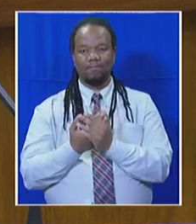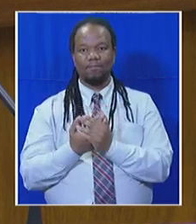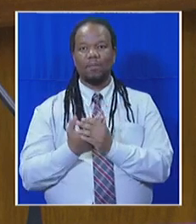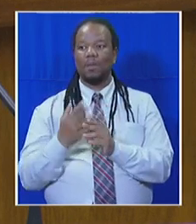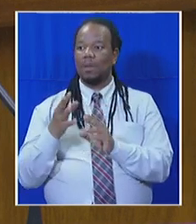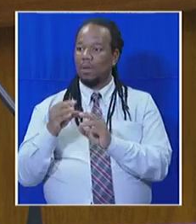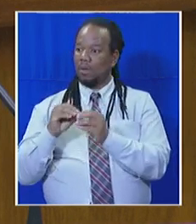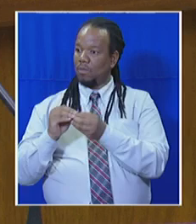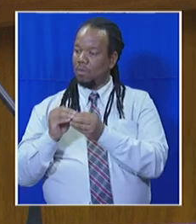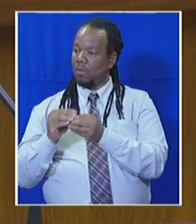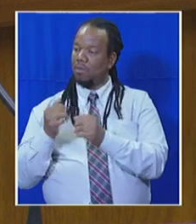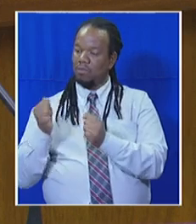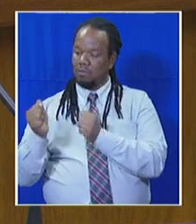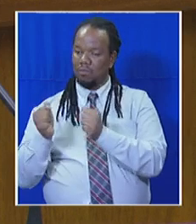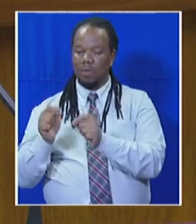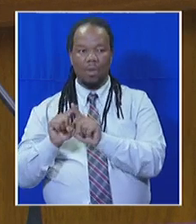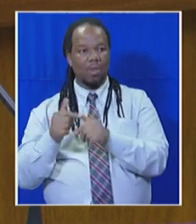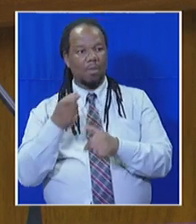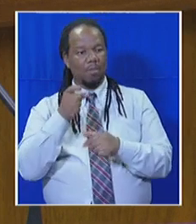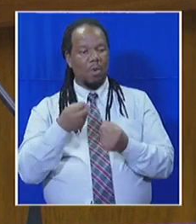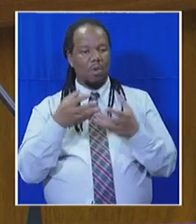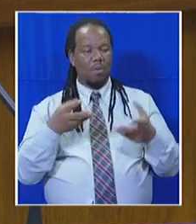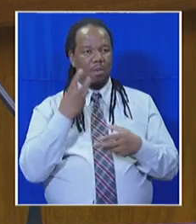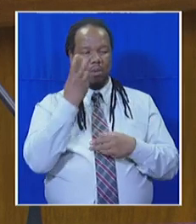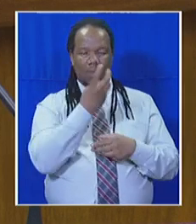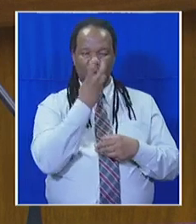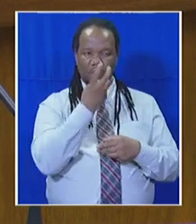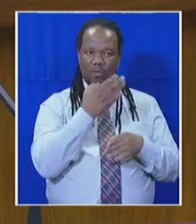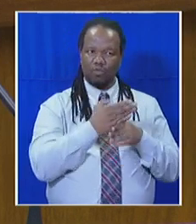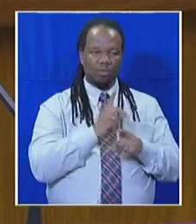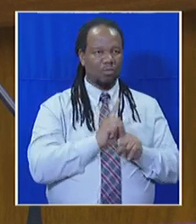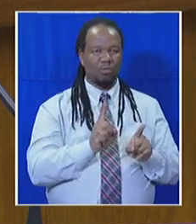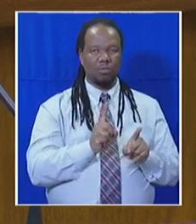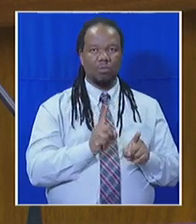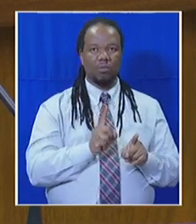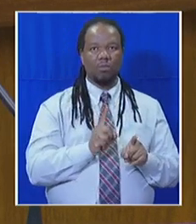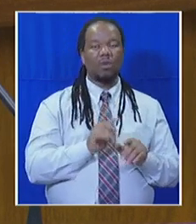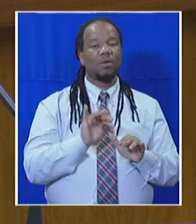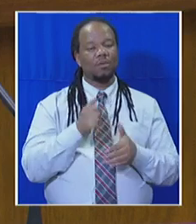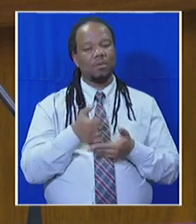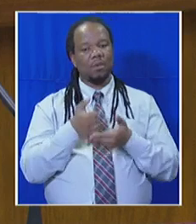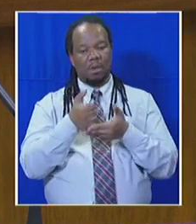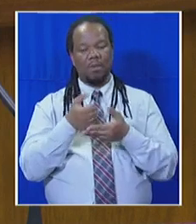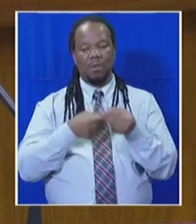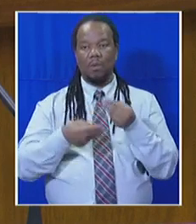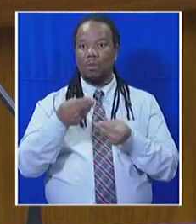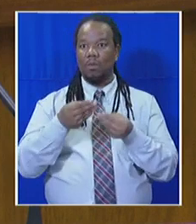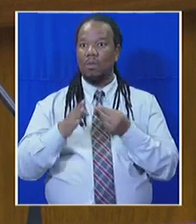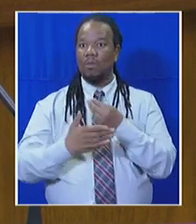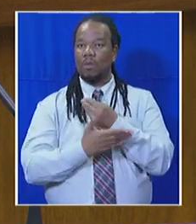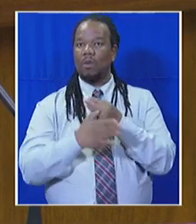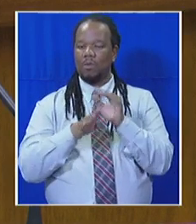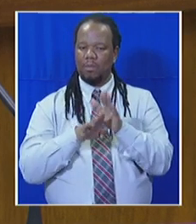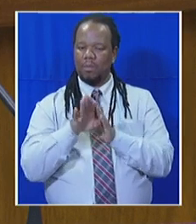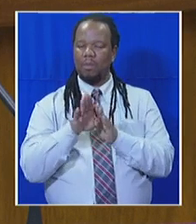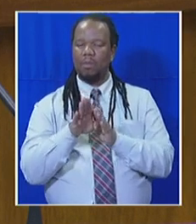job seekers. Perhaps the reconciliation between the two would help in growing the economy of our country. However, we need to